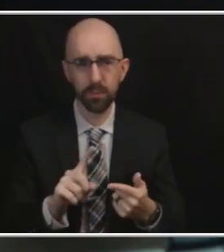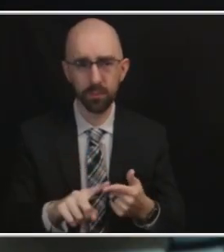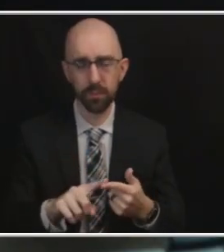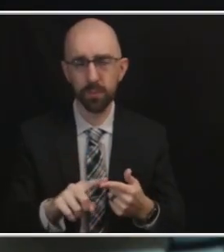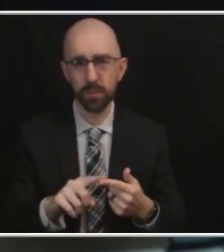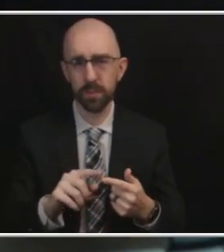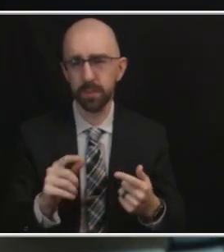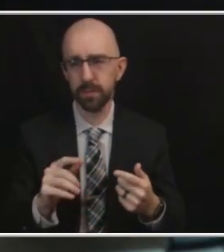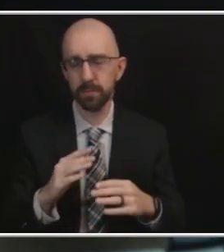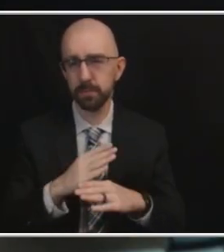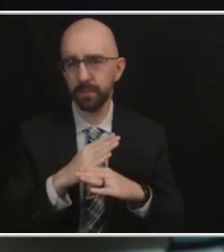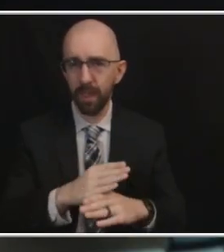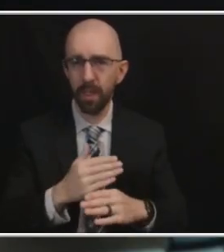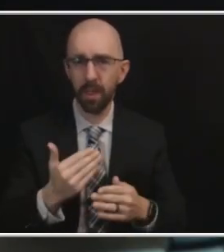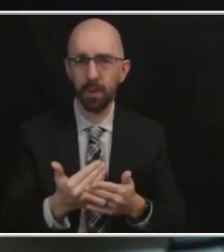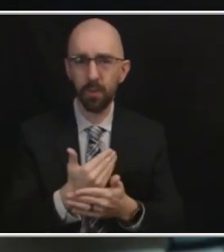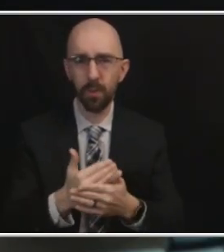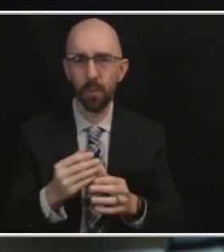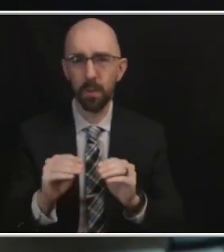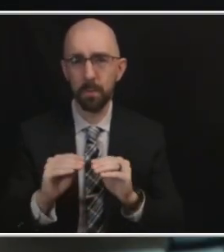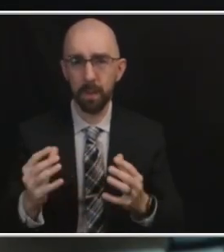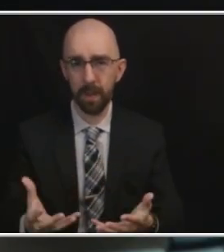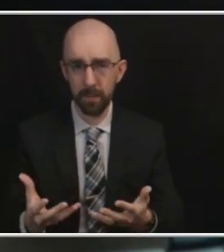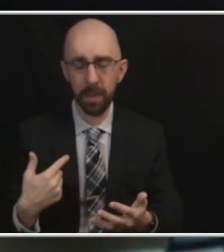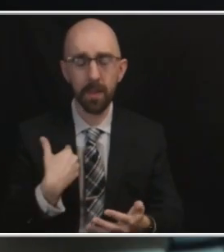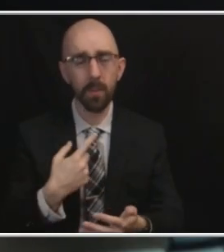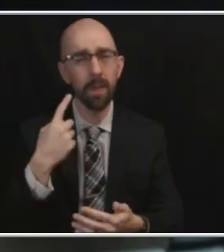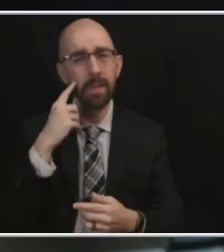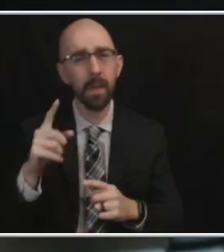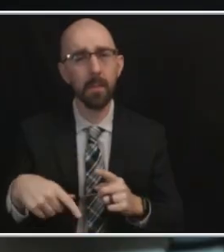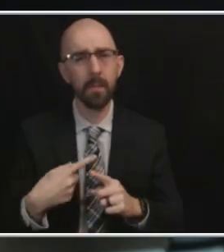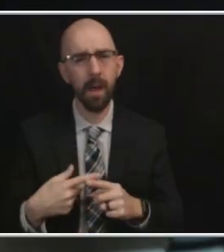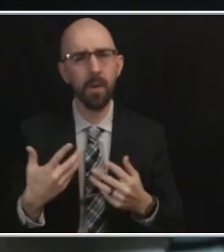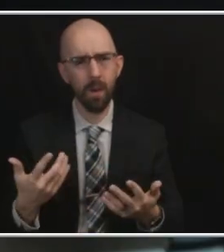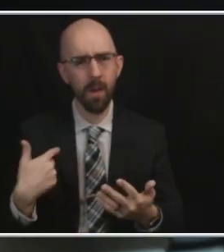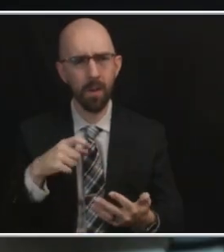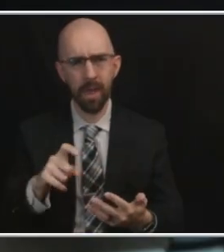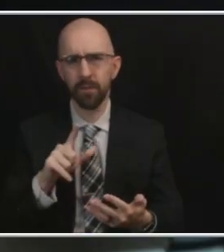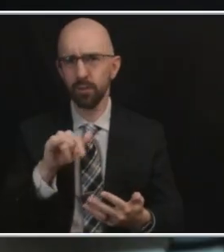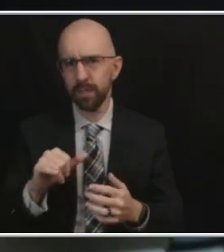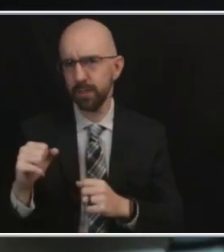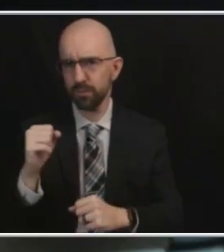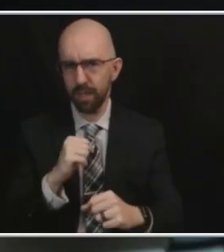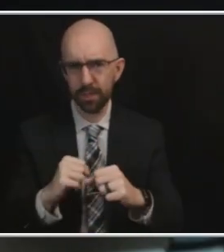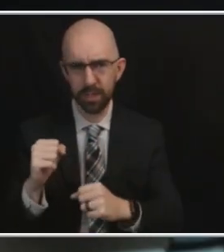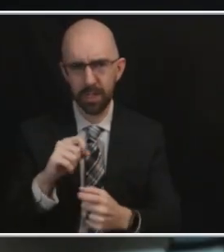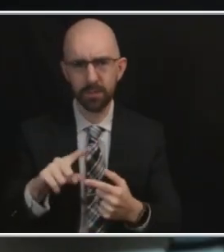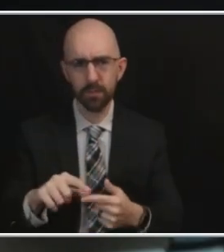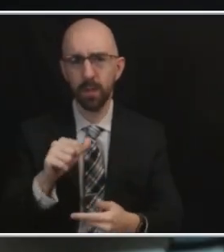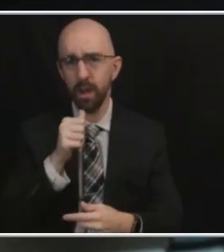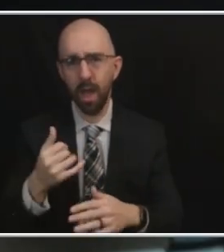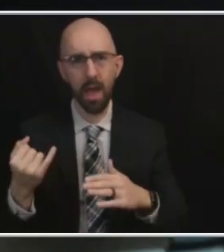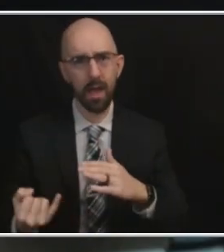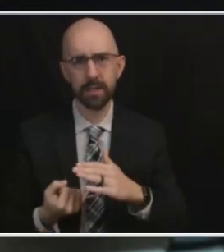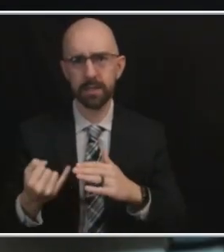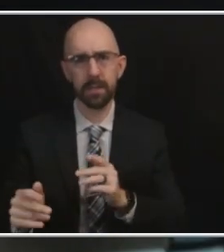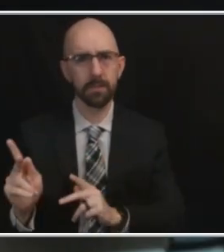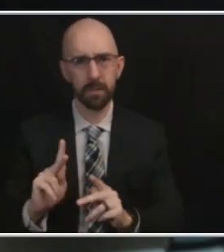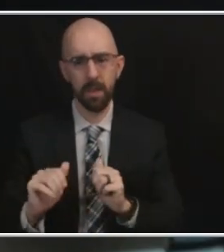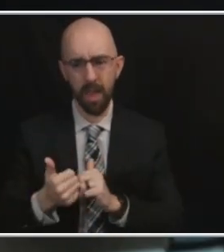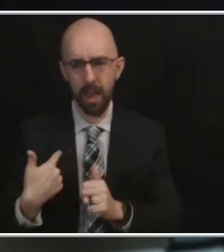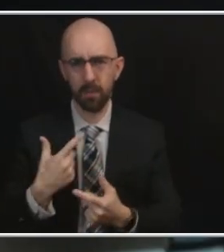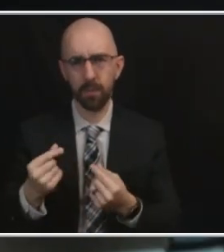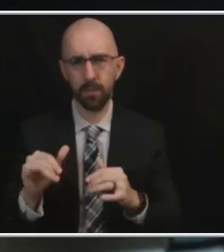a new pandemic, and we think about, well, we got to really strategize to not isolate people. How do we do that